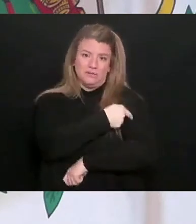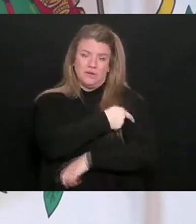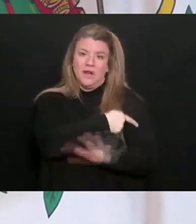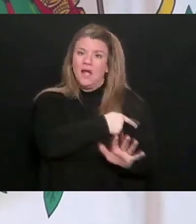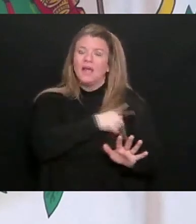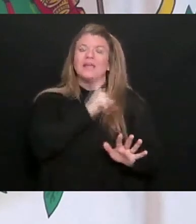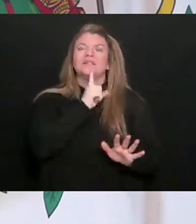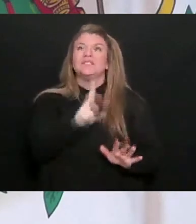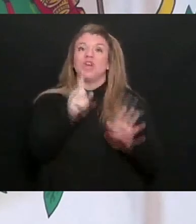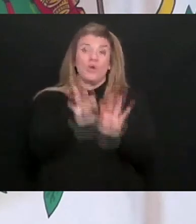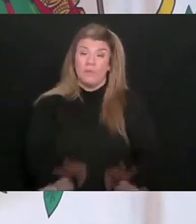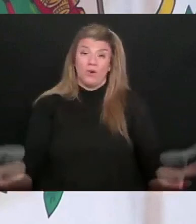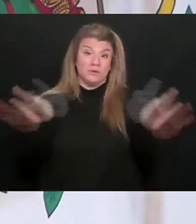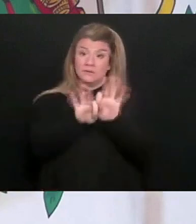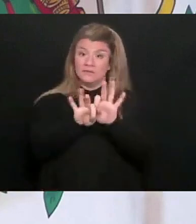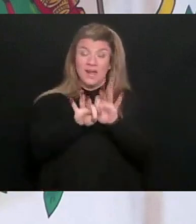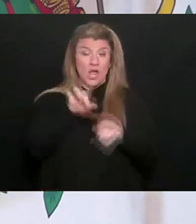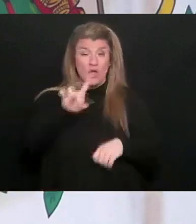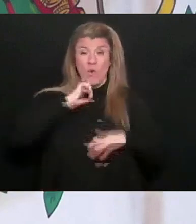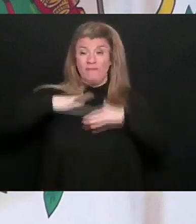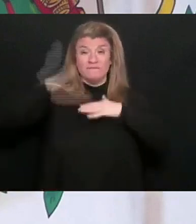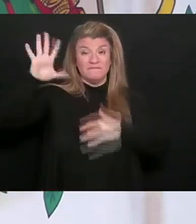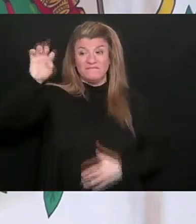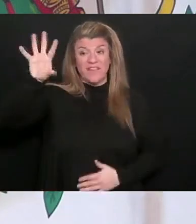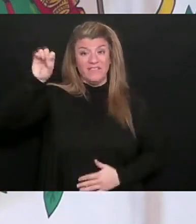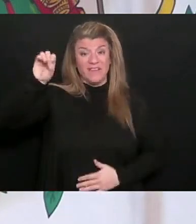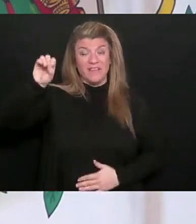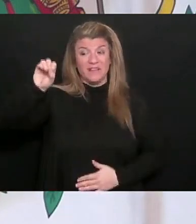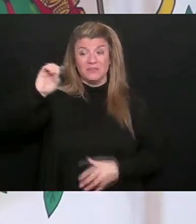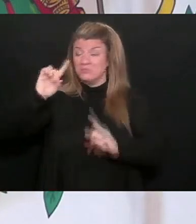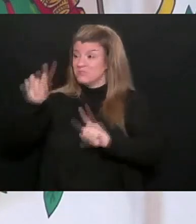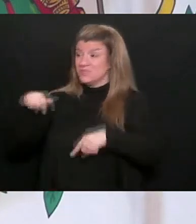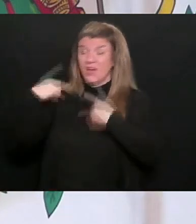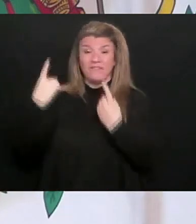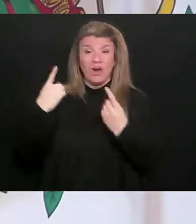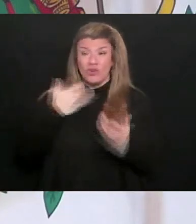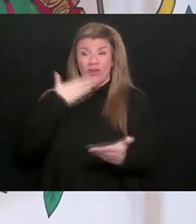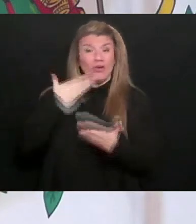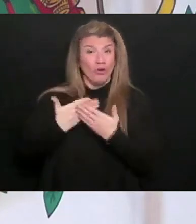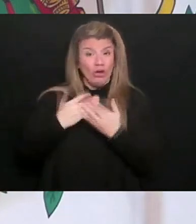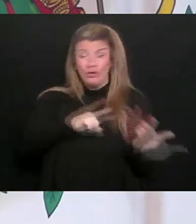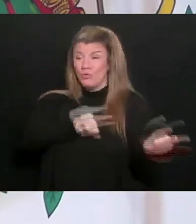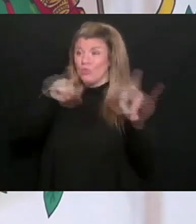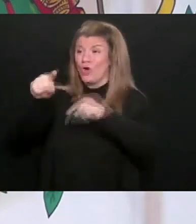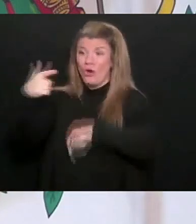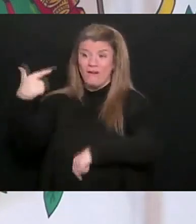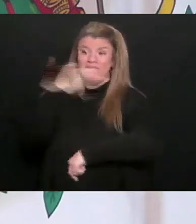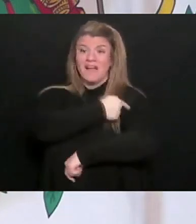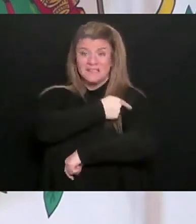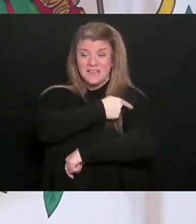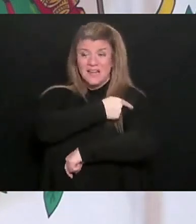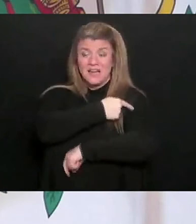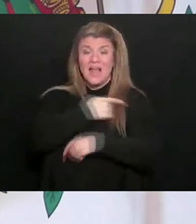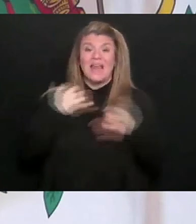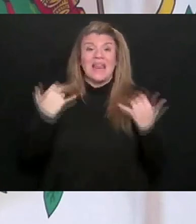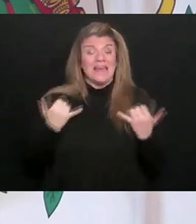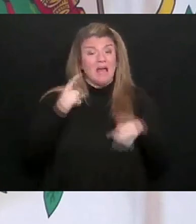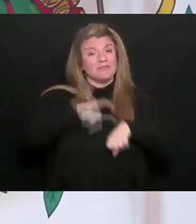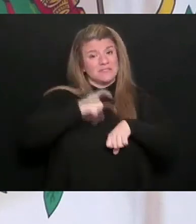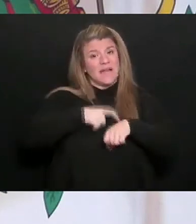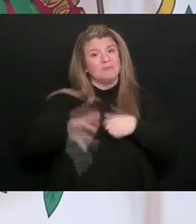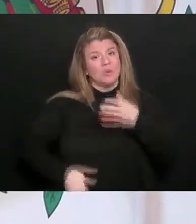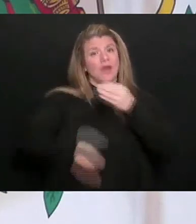If you're 50 and above, you've done really good about getting vaccinated, but absolutely you've got to get this booster